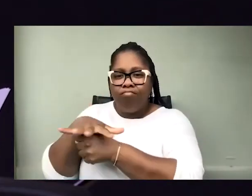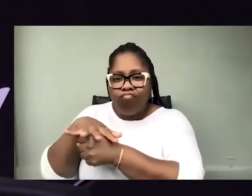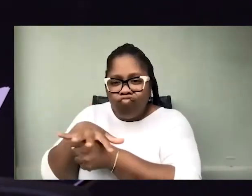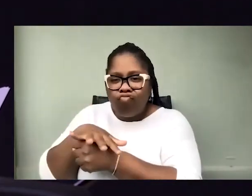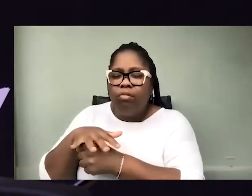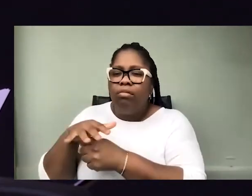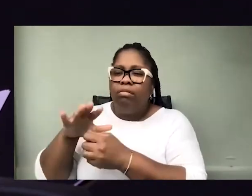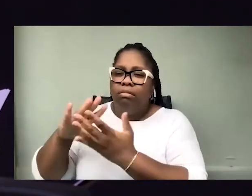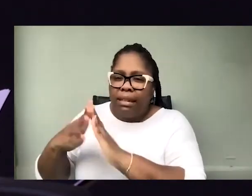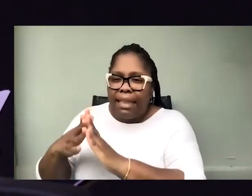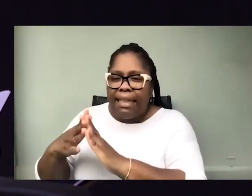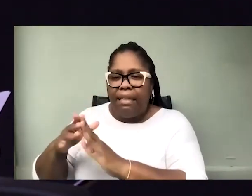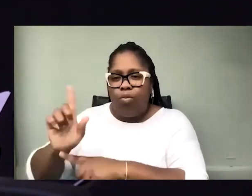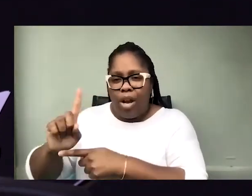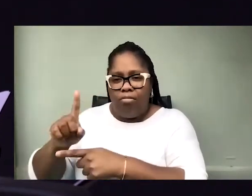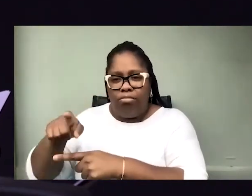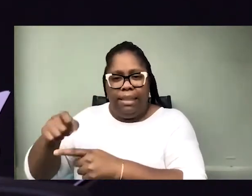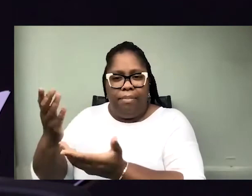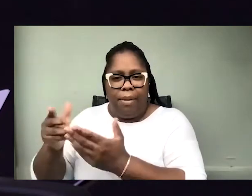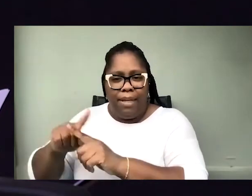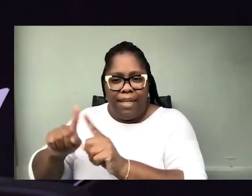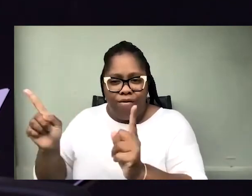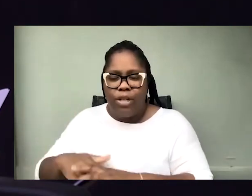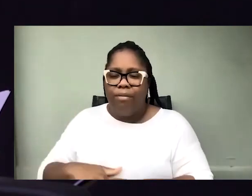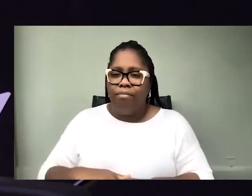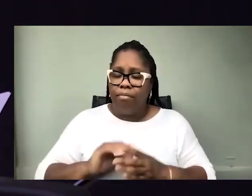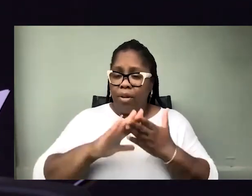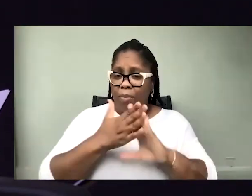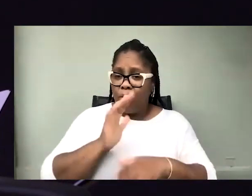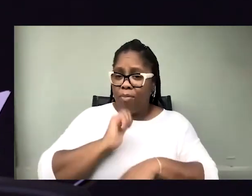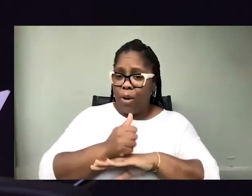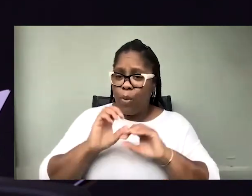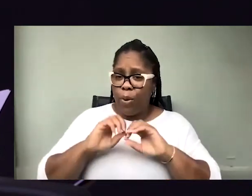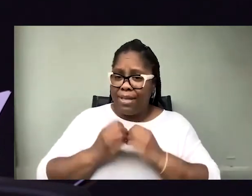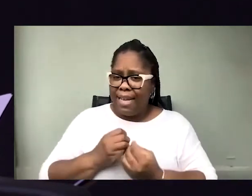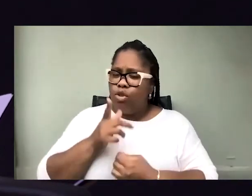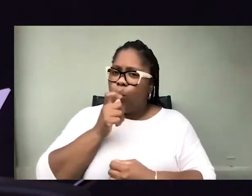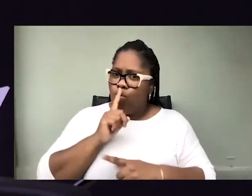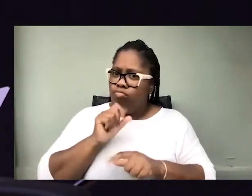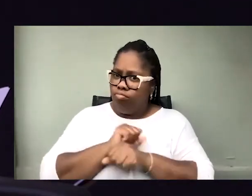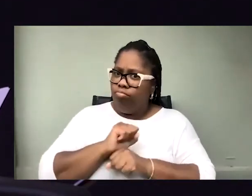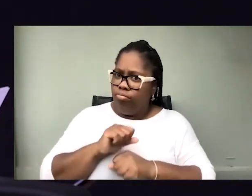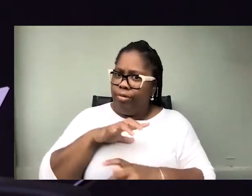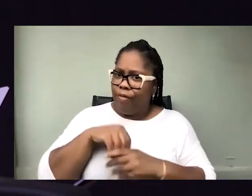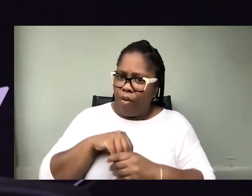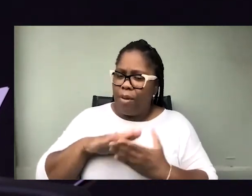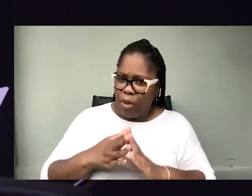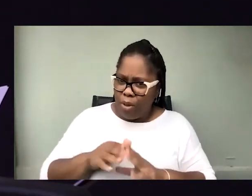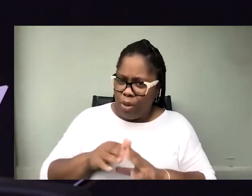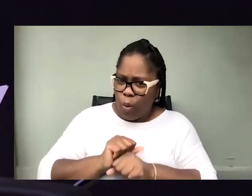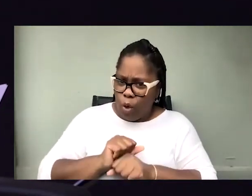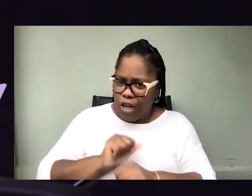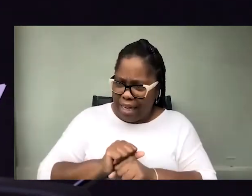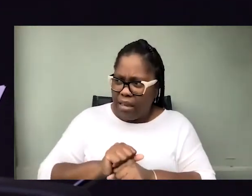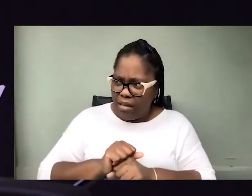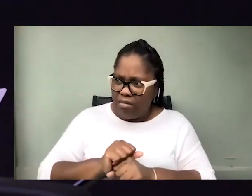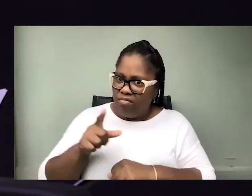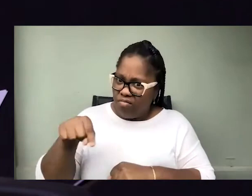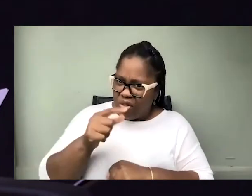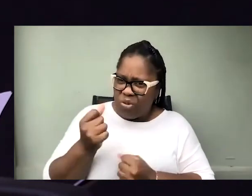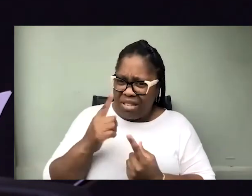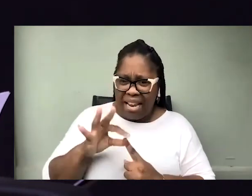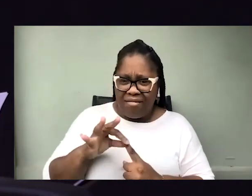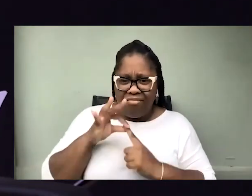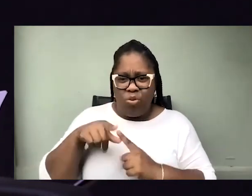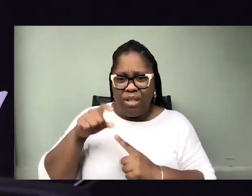all different, community-based organizations who are actually in the communities doing the work and understand the unique needs of